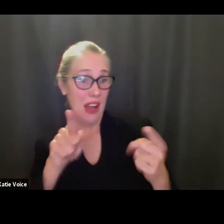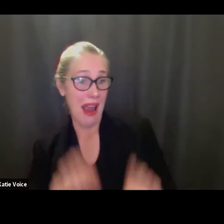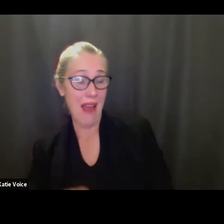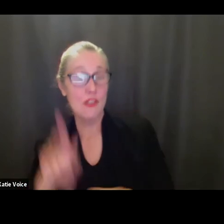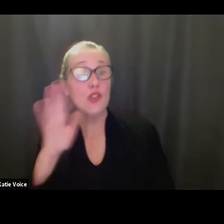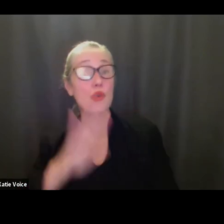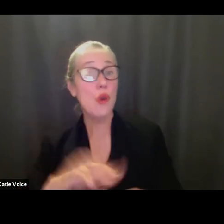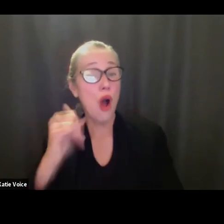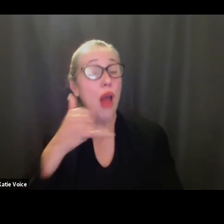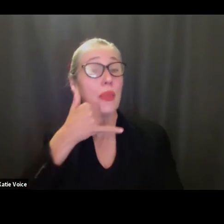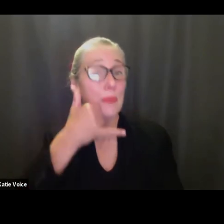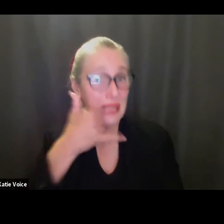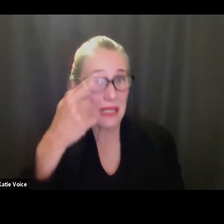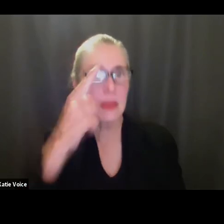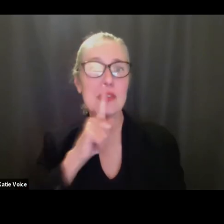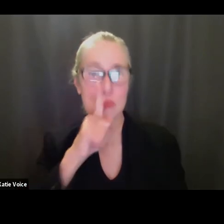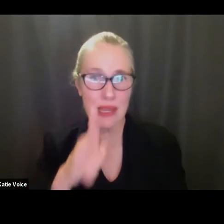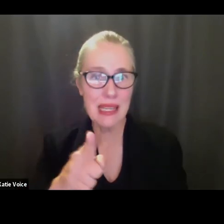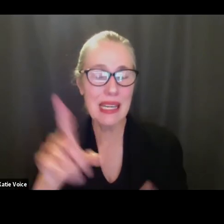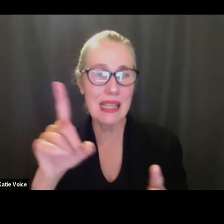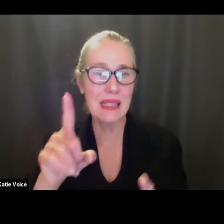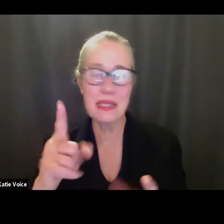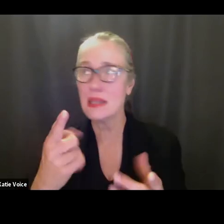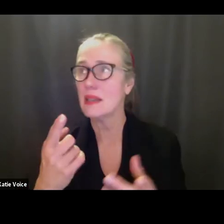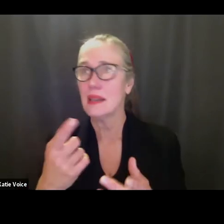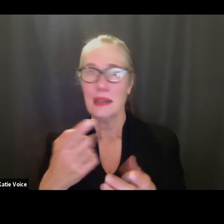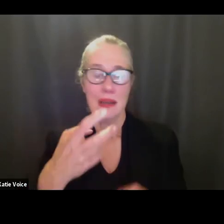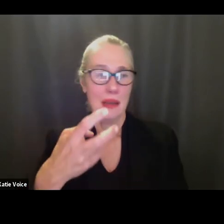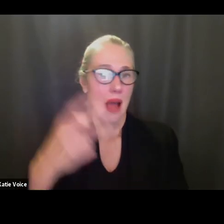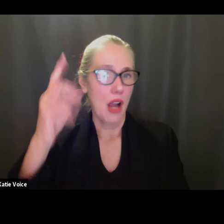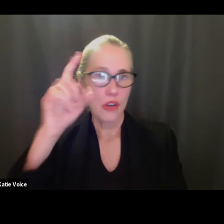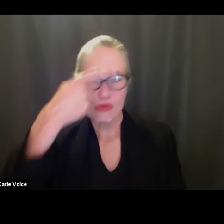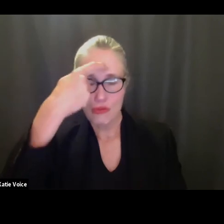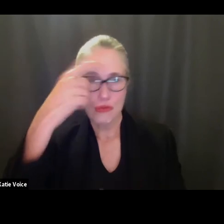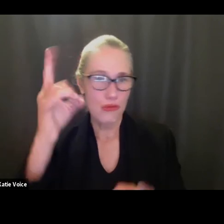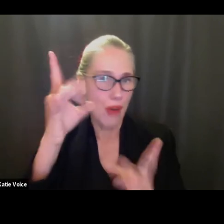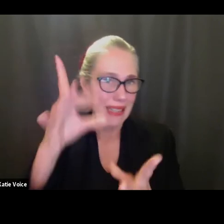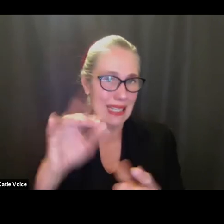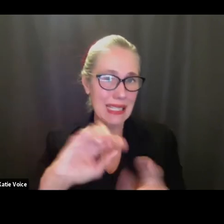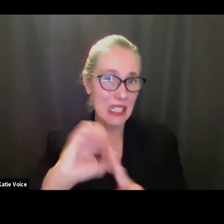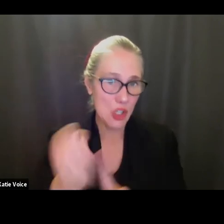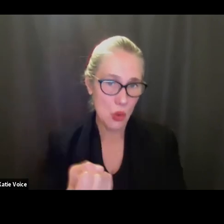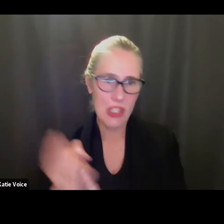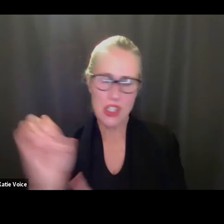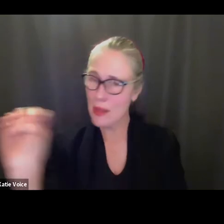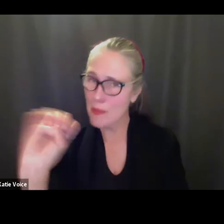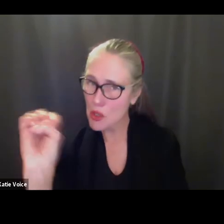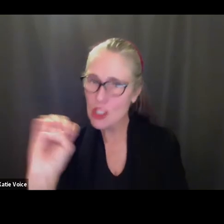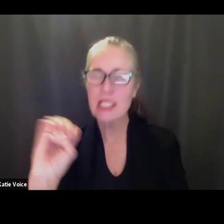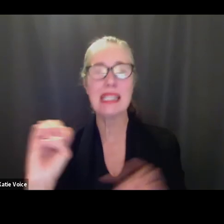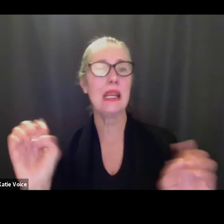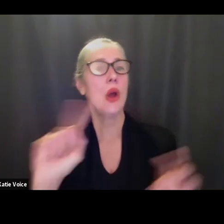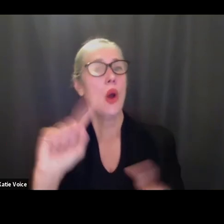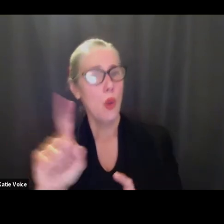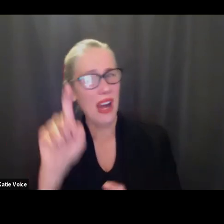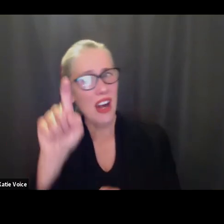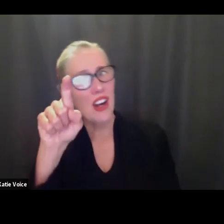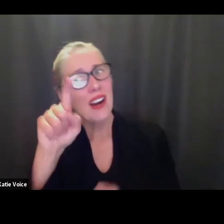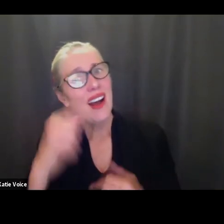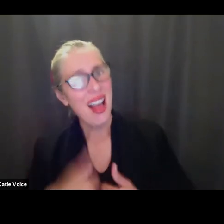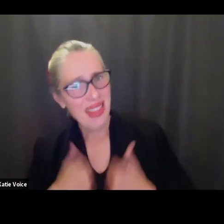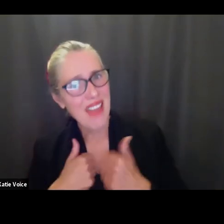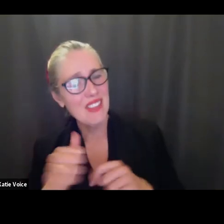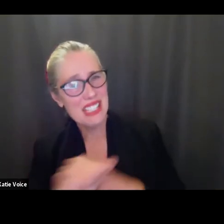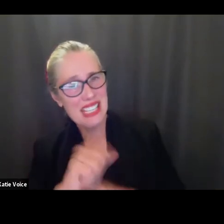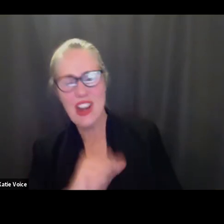the police because there really is a crisis situation where a life is in danger which is the only time that they should be called thank you very much for